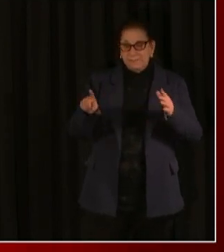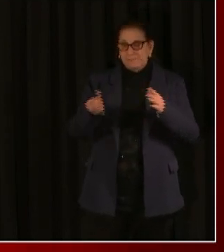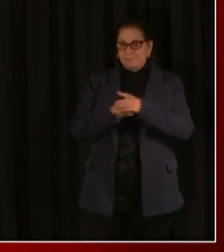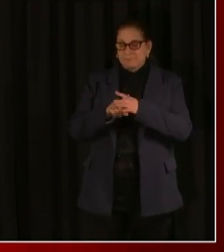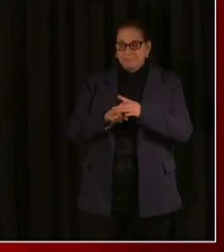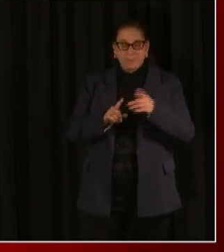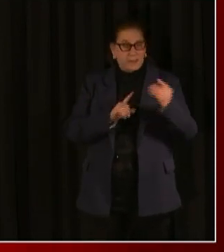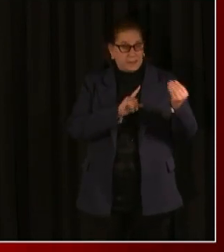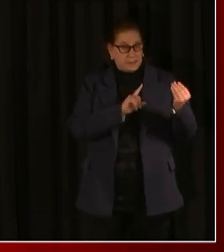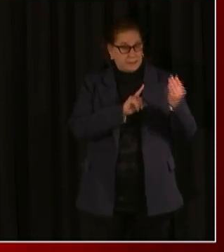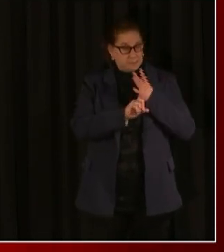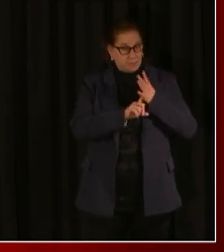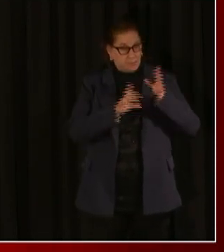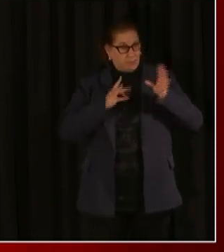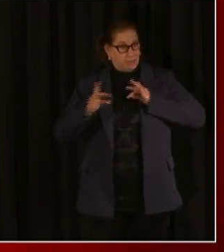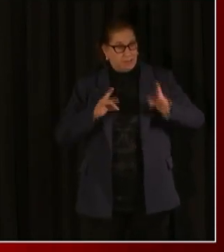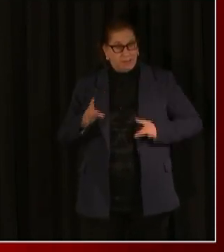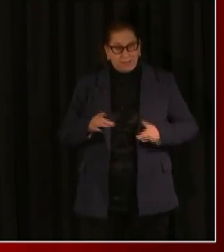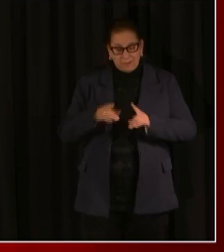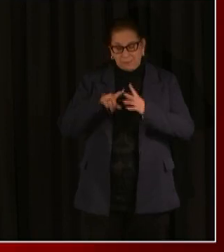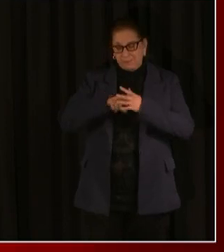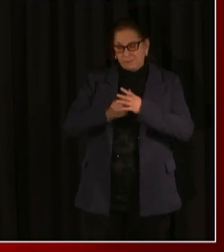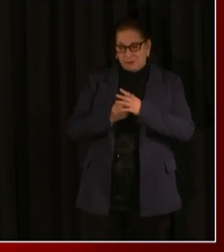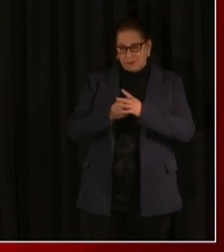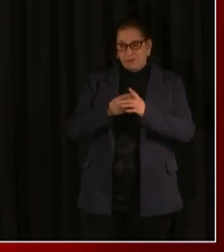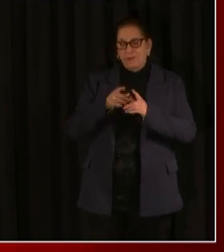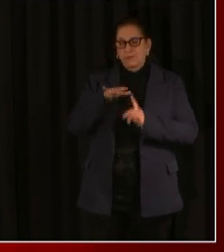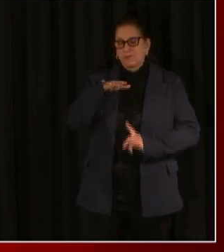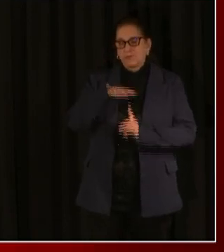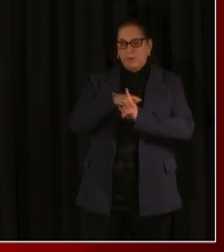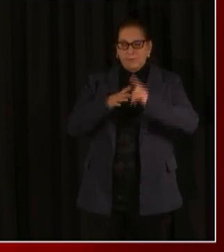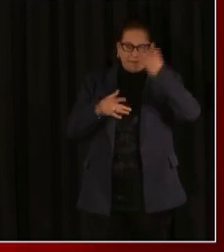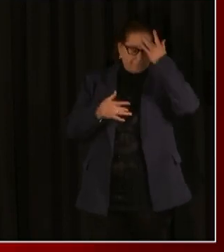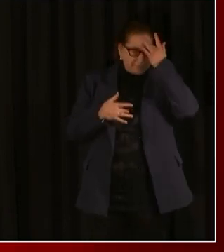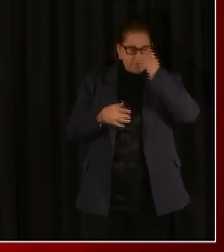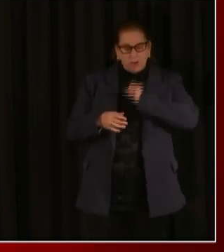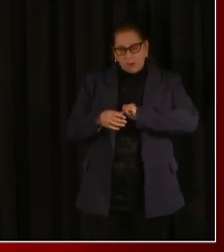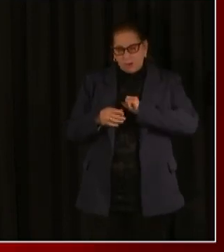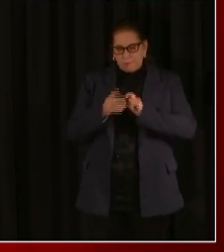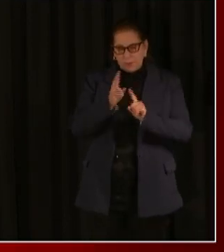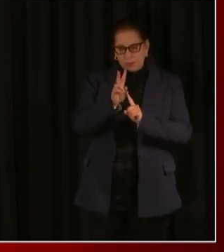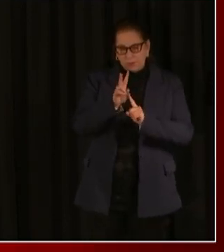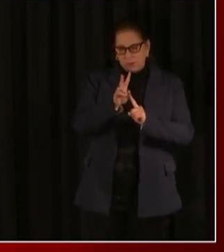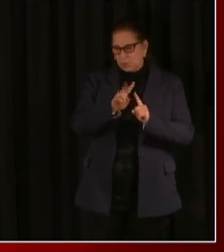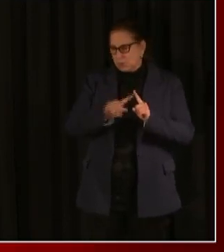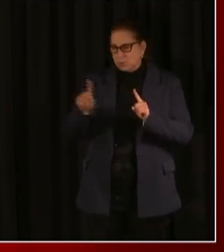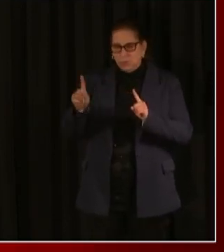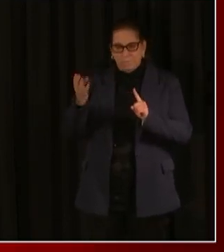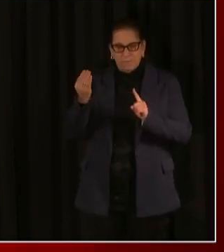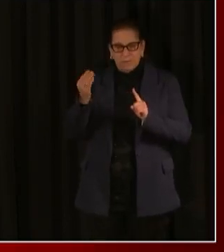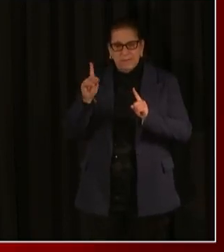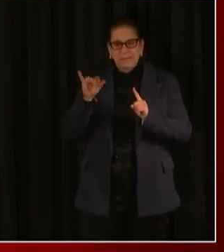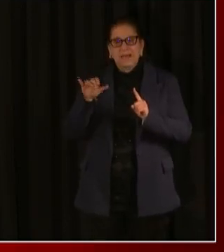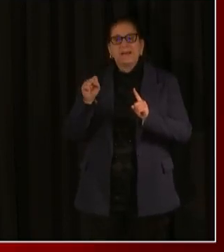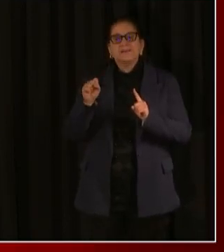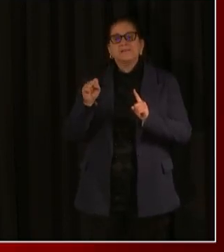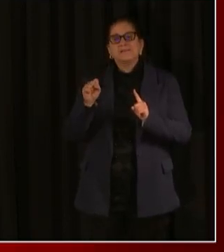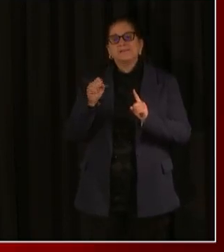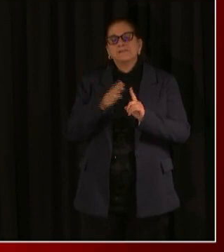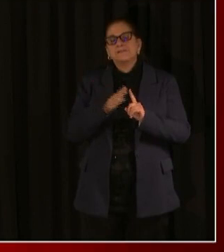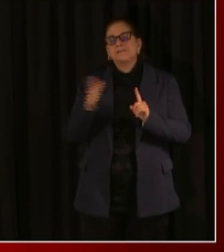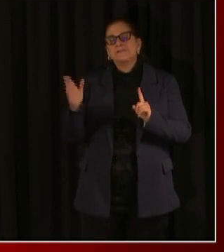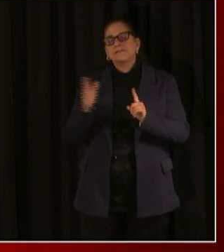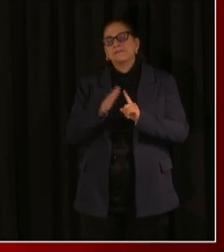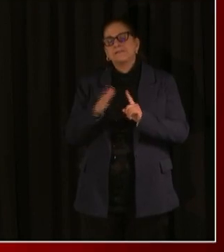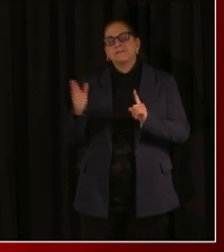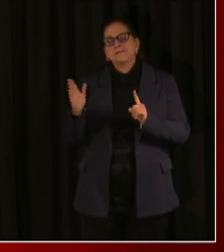and range really from mild to severe, from fever, cough, shortness of breath, simple runny nose, sore throat,